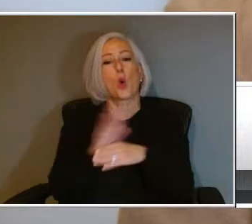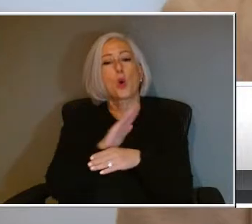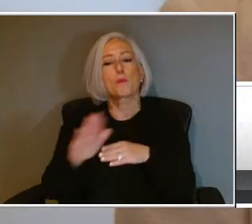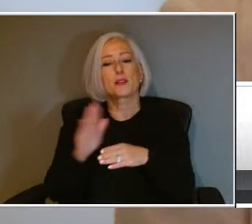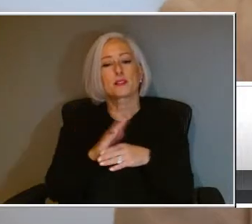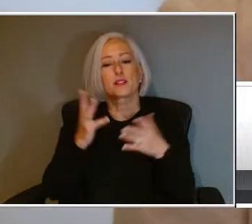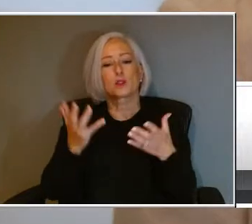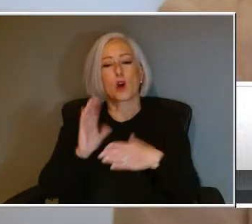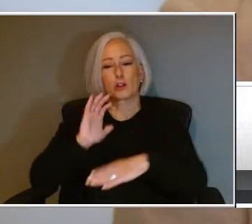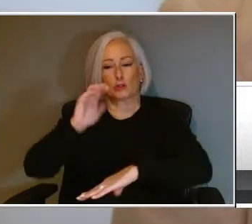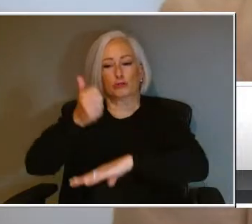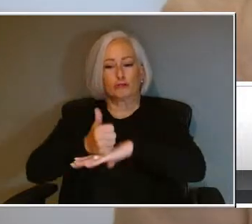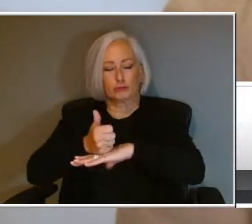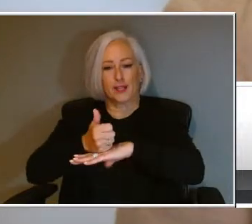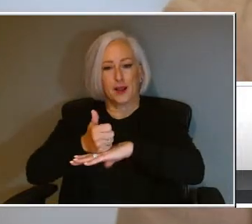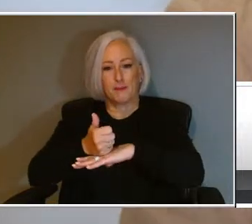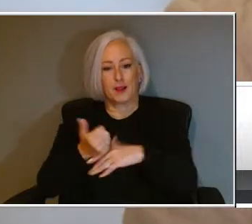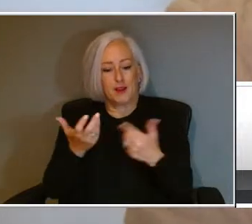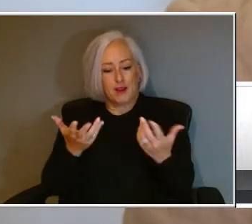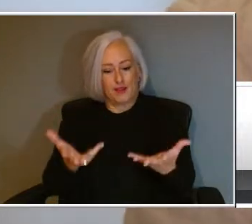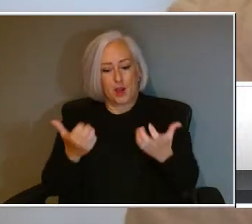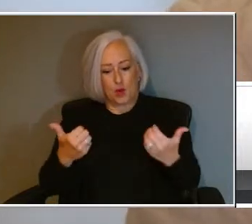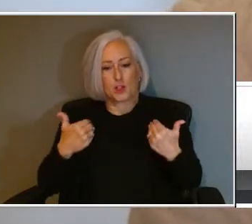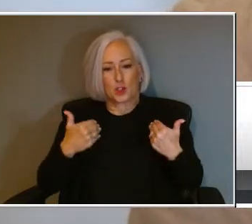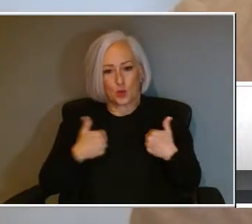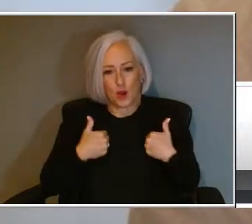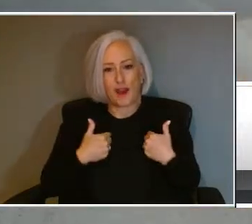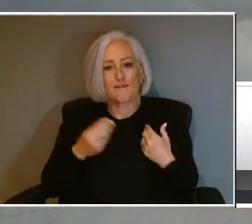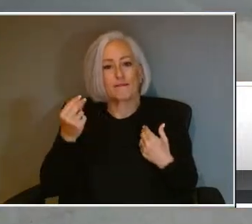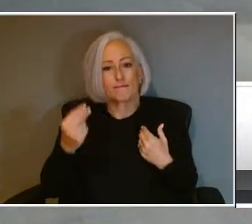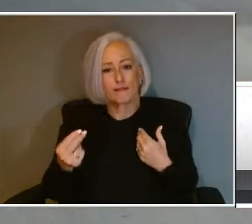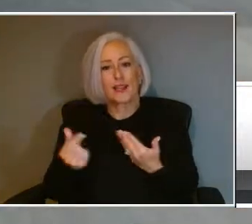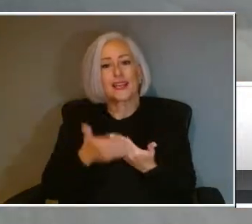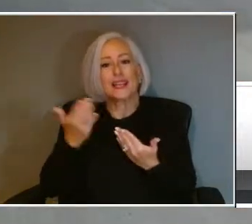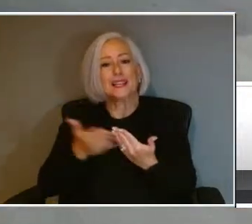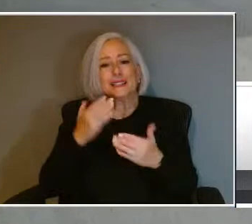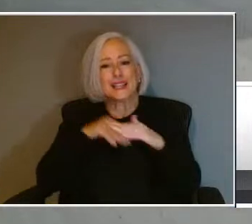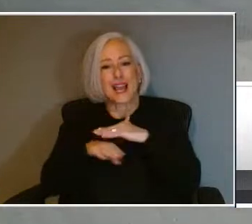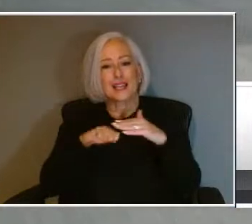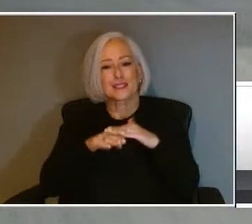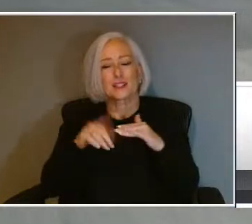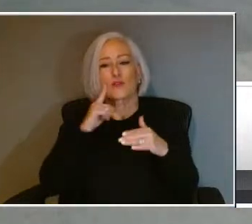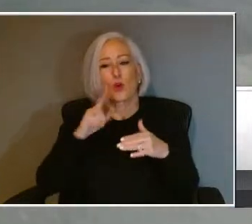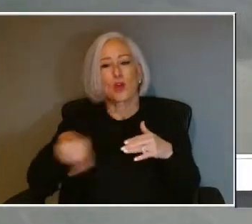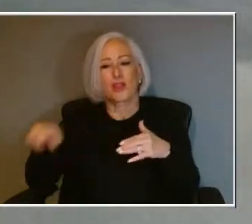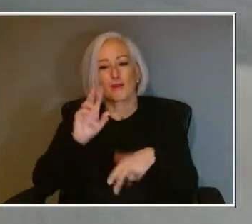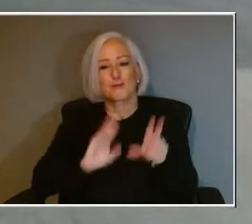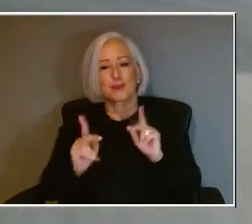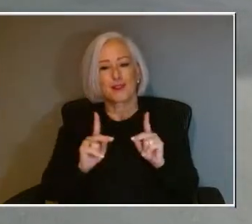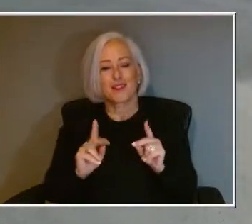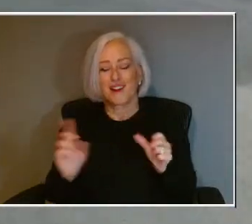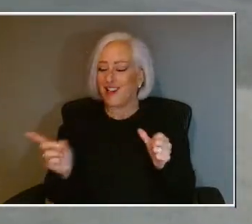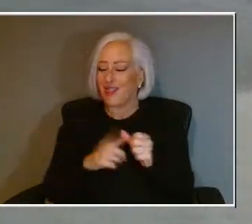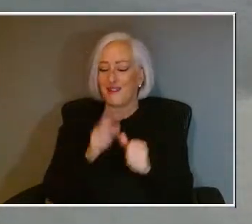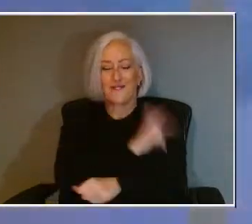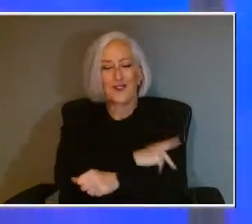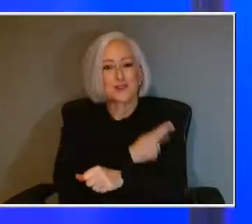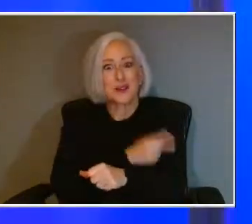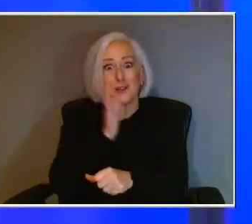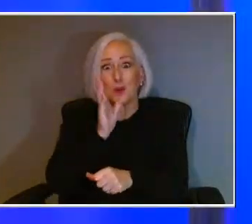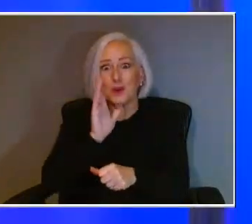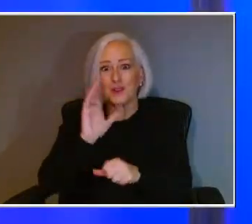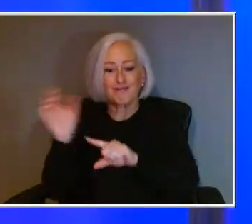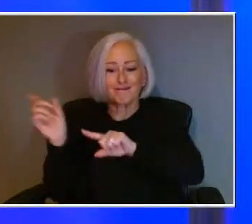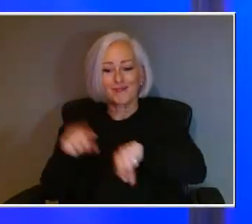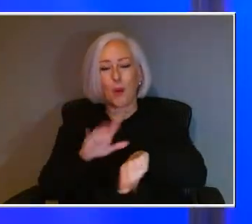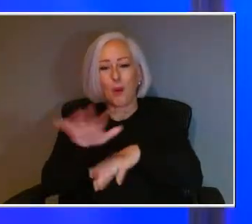because of course they want to have rapid access for their workforce. The first patients are scheduled for this coming Monday.